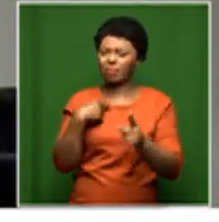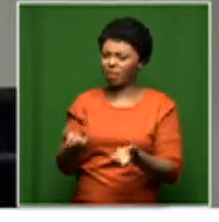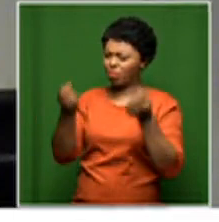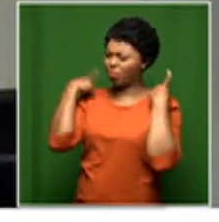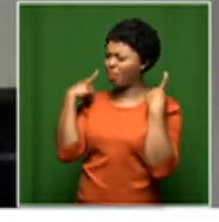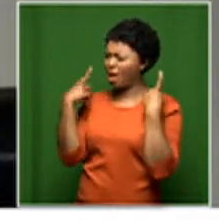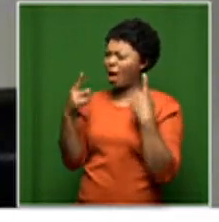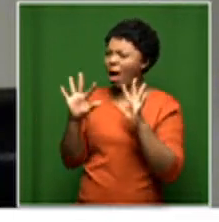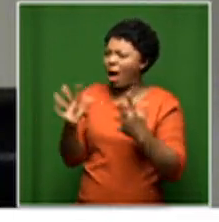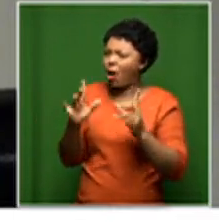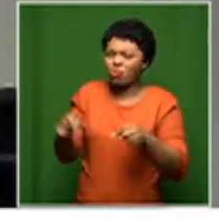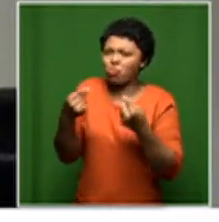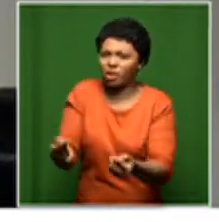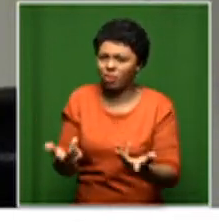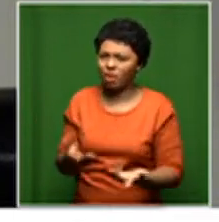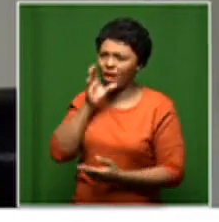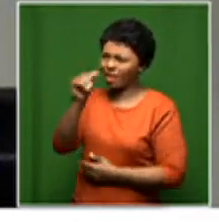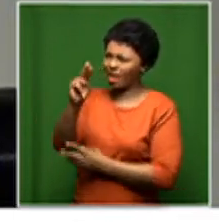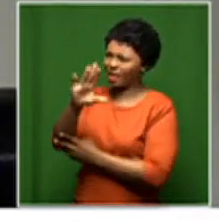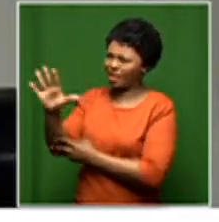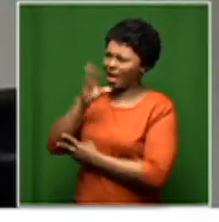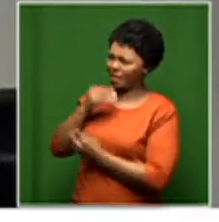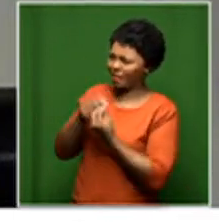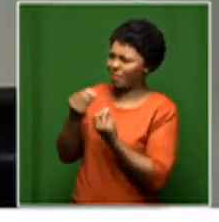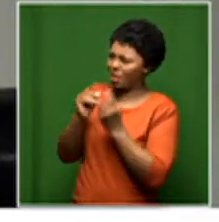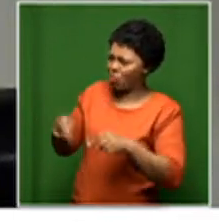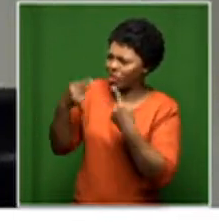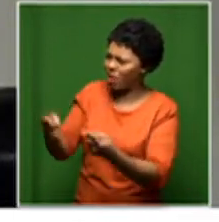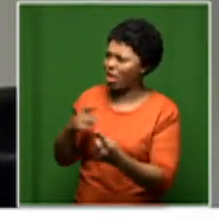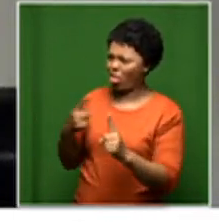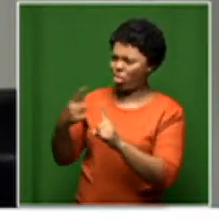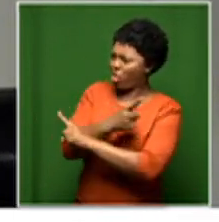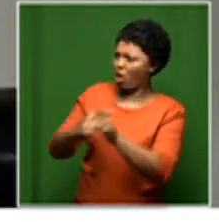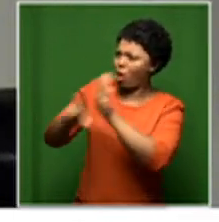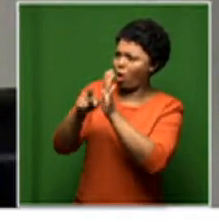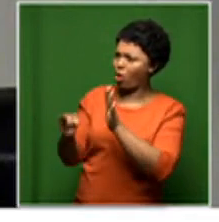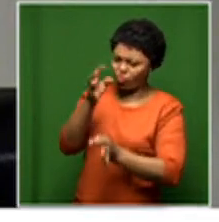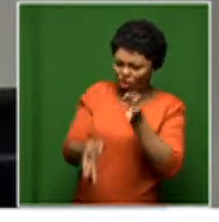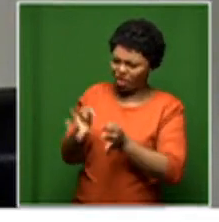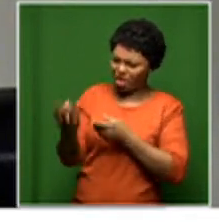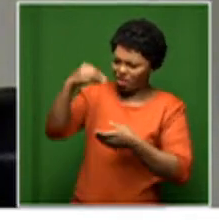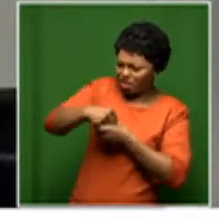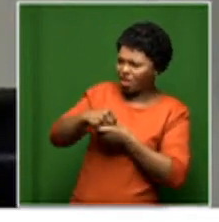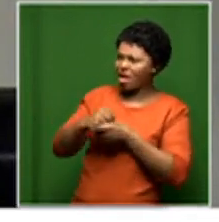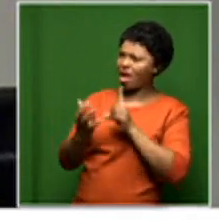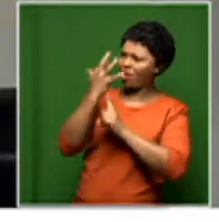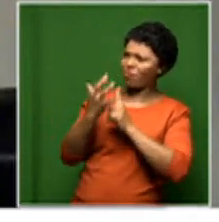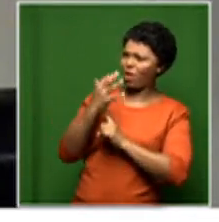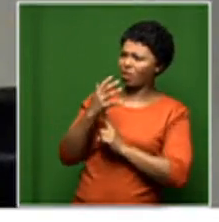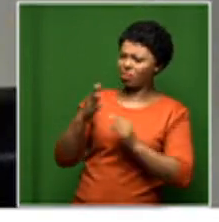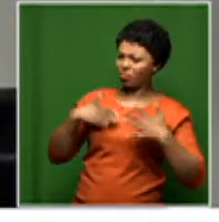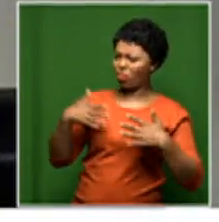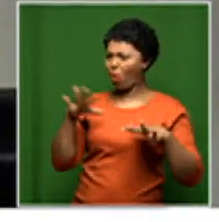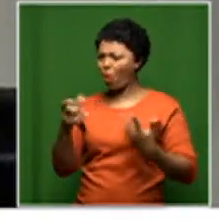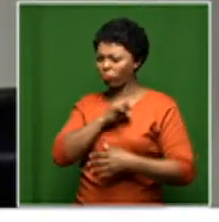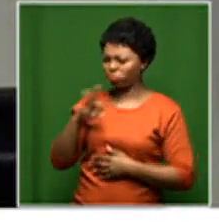what we said to the ANC. We said, you're asking us something impossible. It's against the law. We're not allowed to, as politicians, influence the officials. We